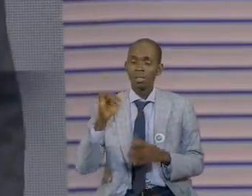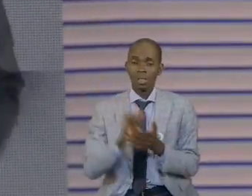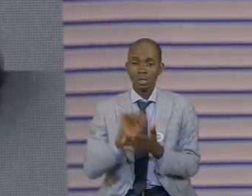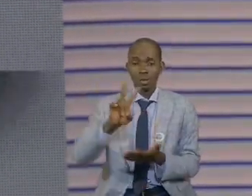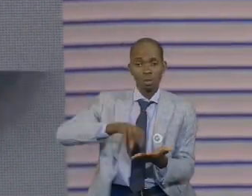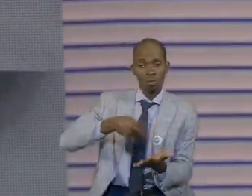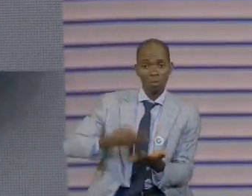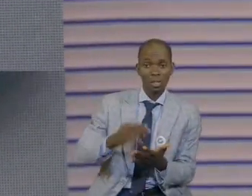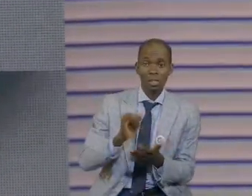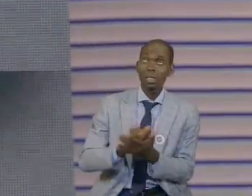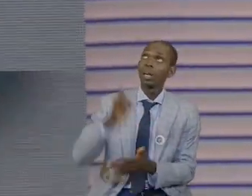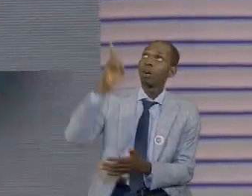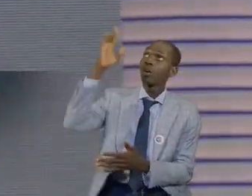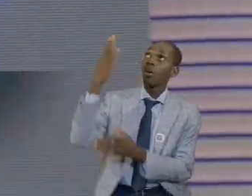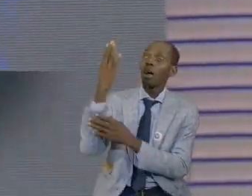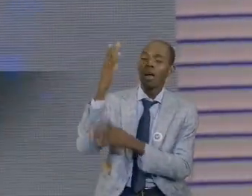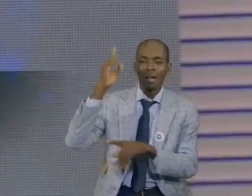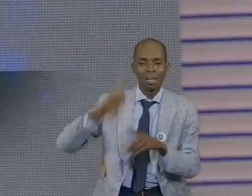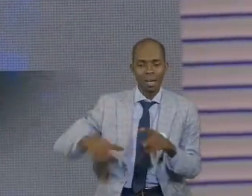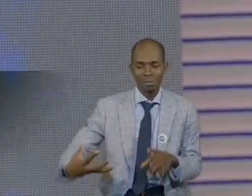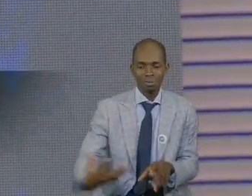there.